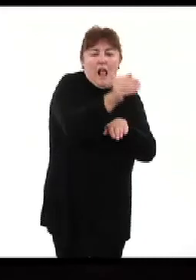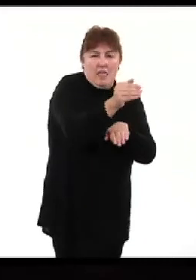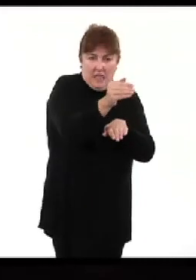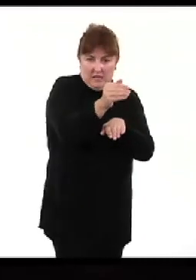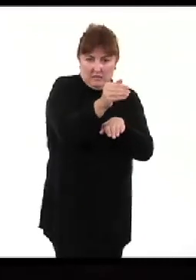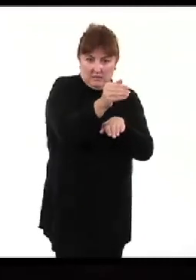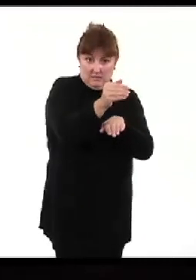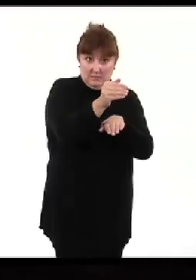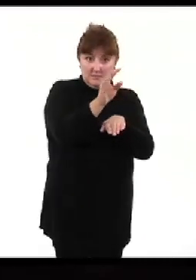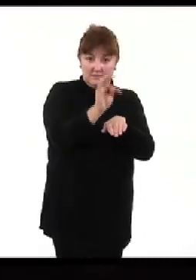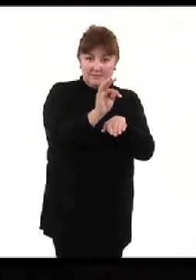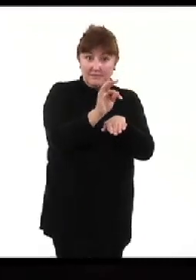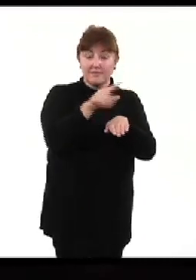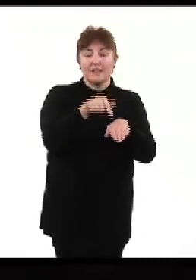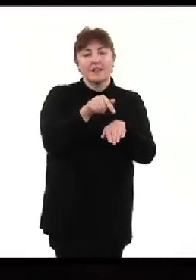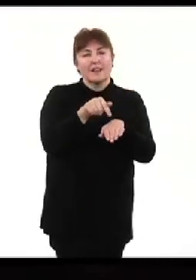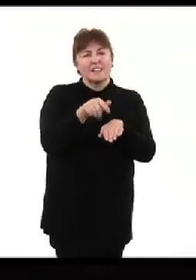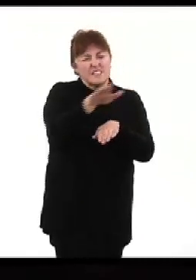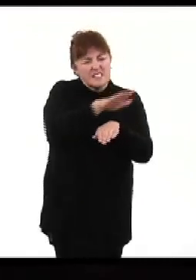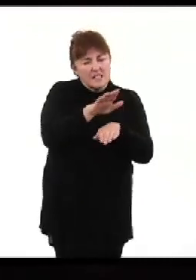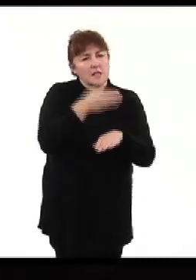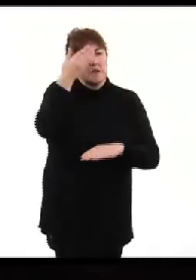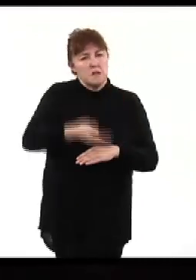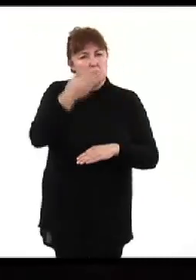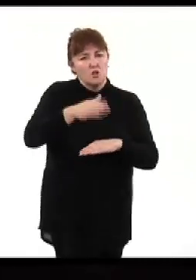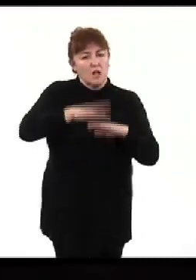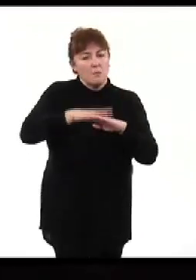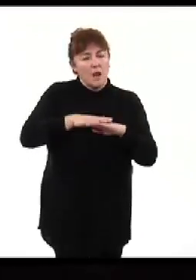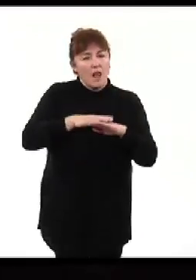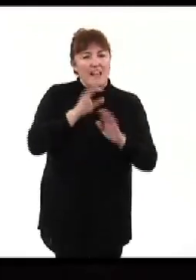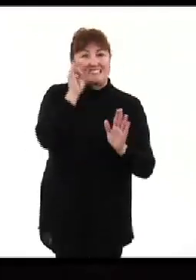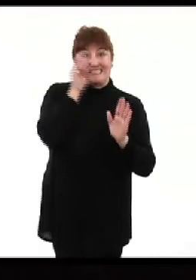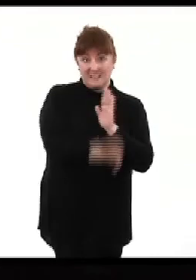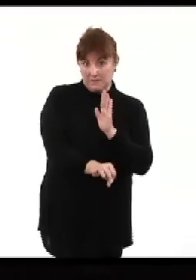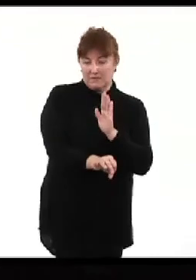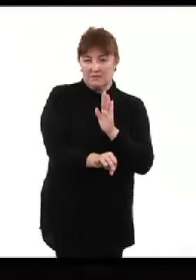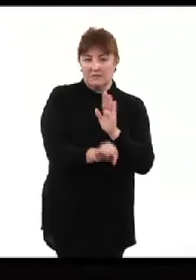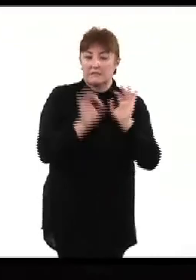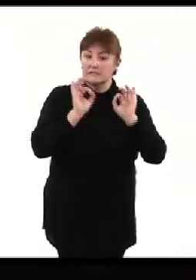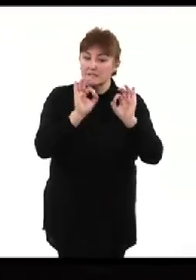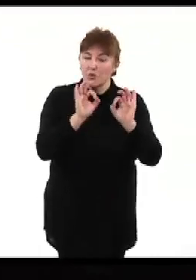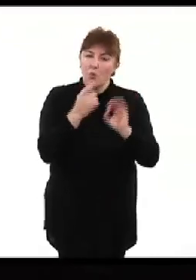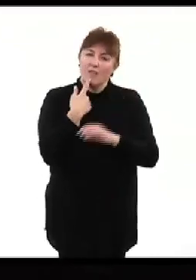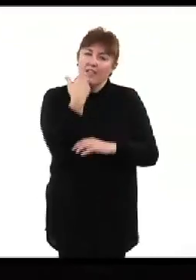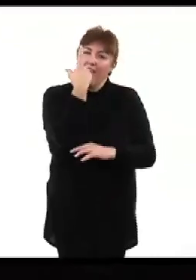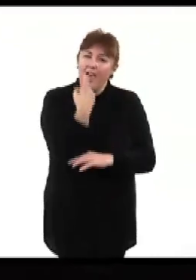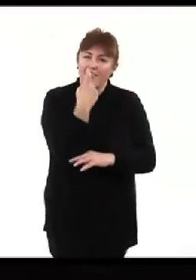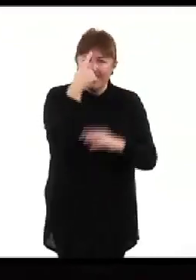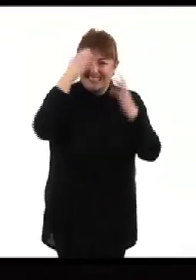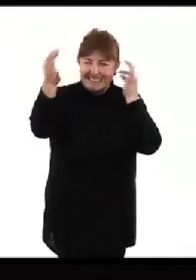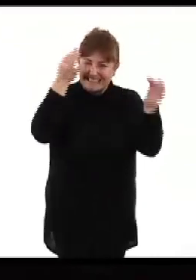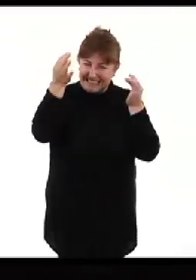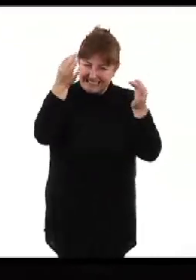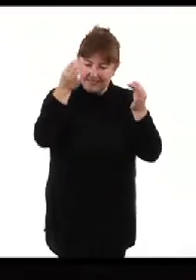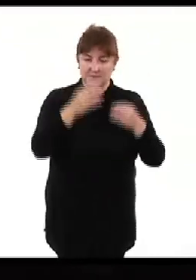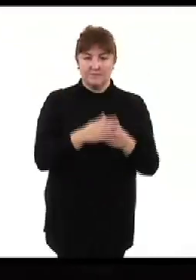semantic processing, in particular for when you need to be specific. And when you